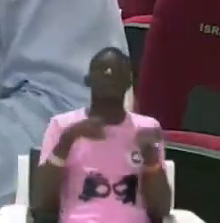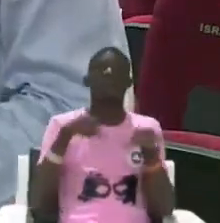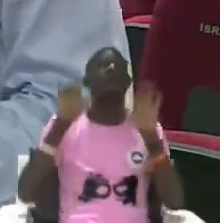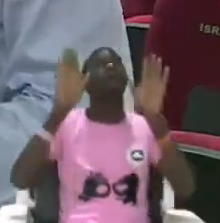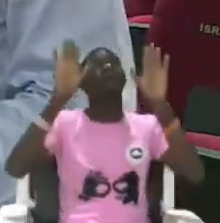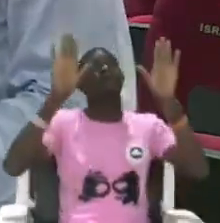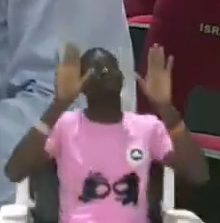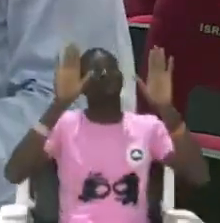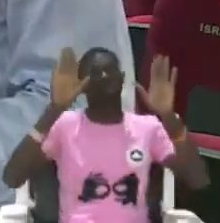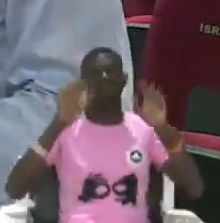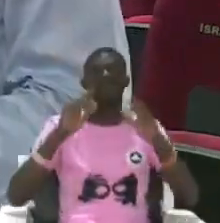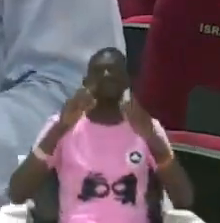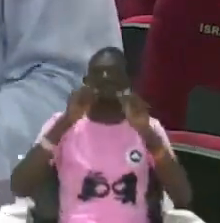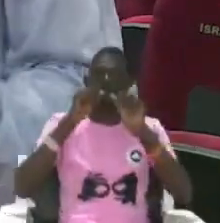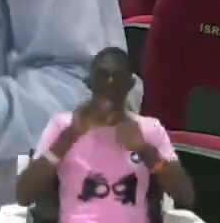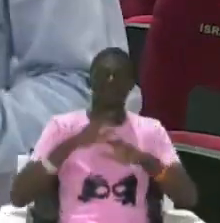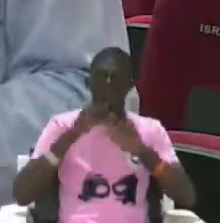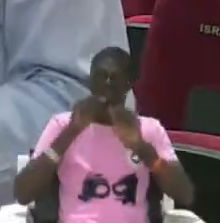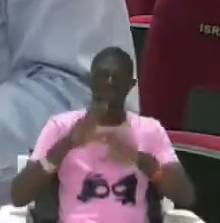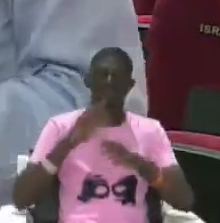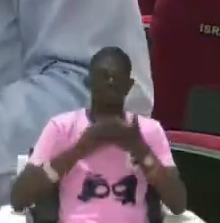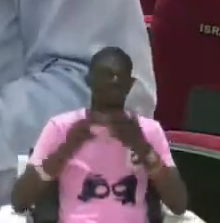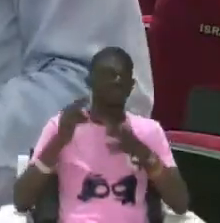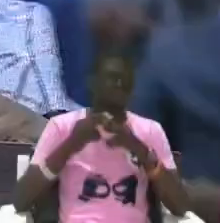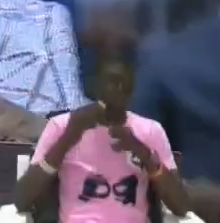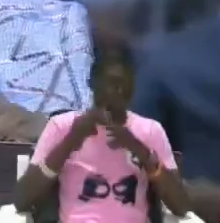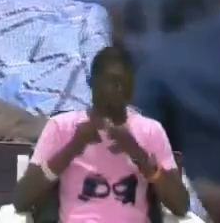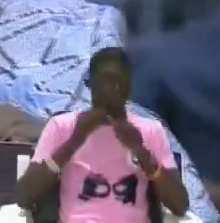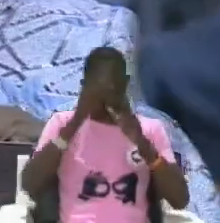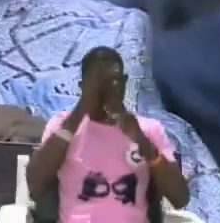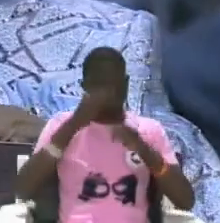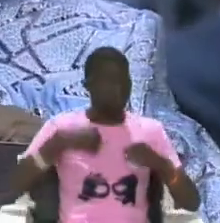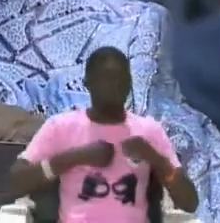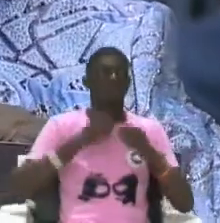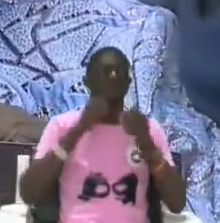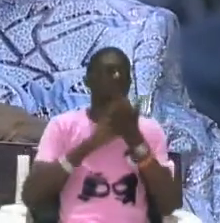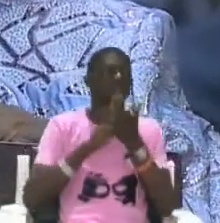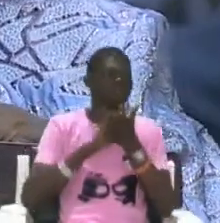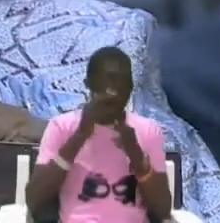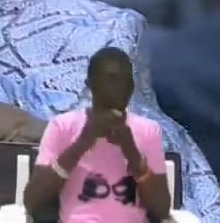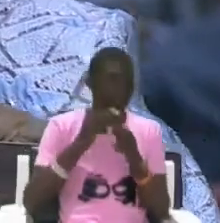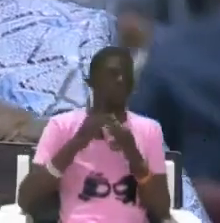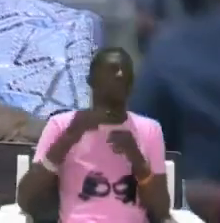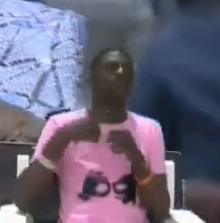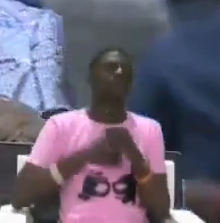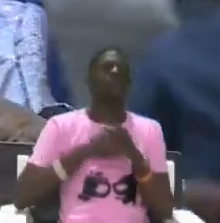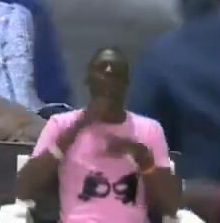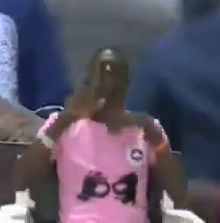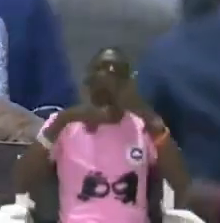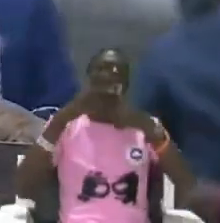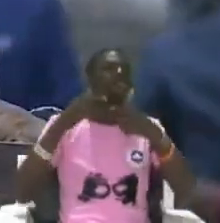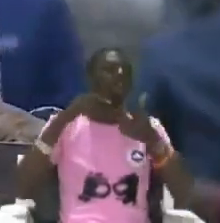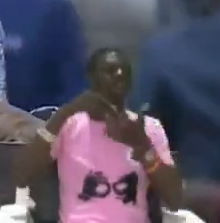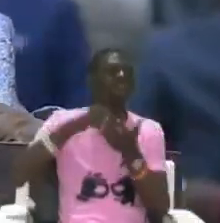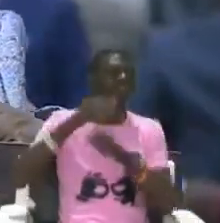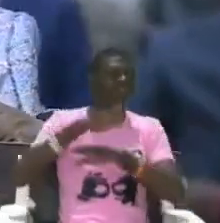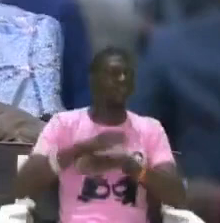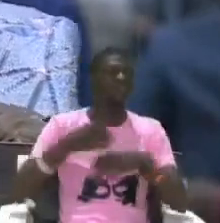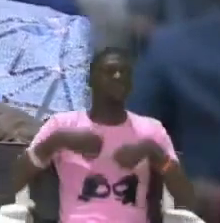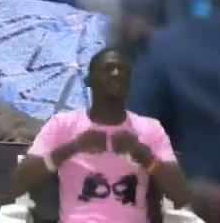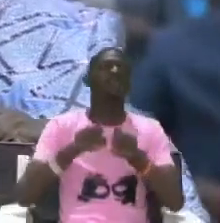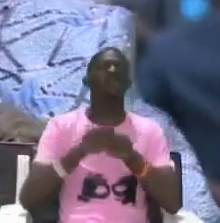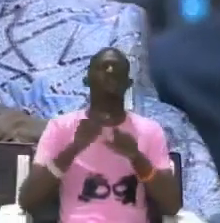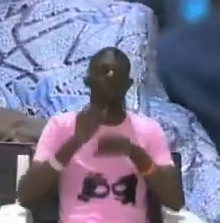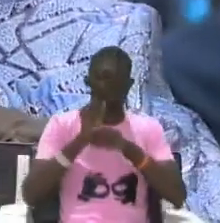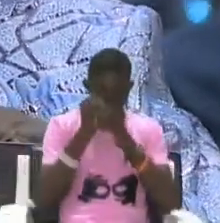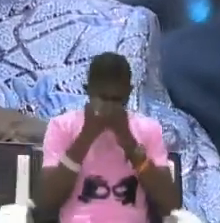wonders. Blessed, blessed be your holy name. Daddy, we exalt you. We say, Daddy, this evening, even as we are